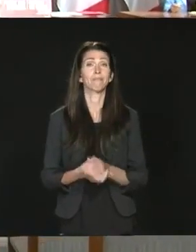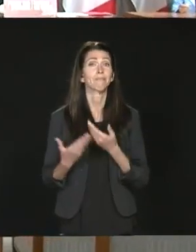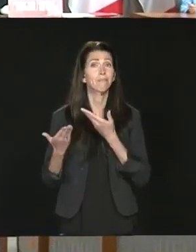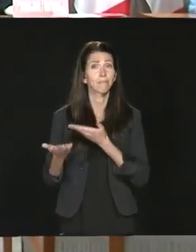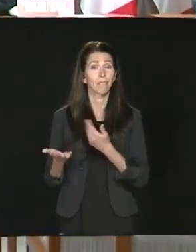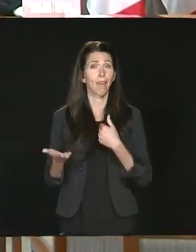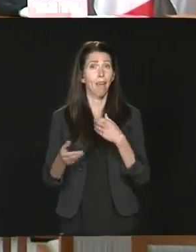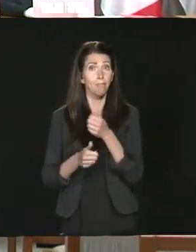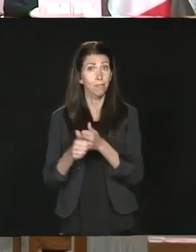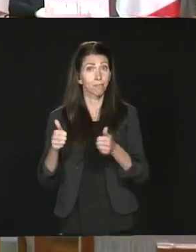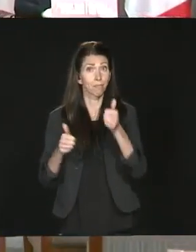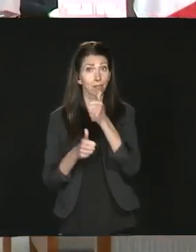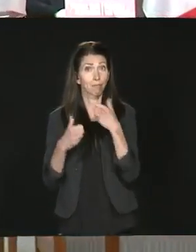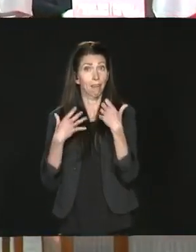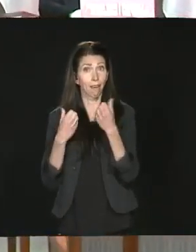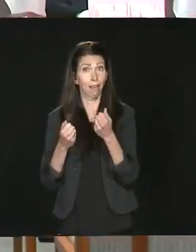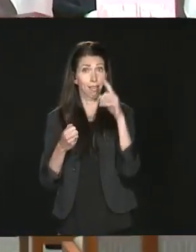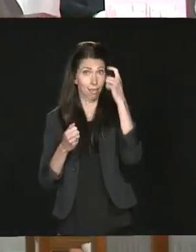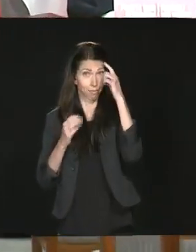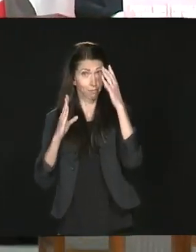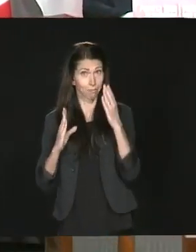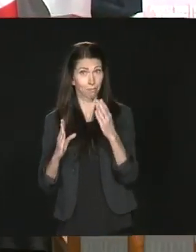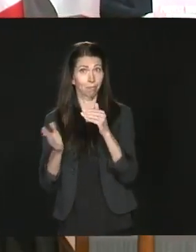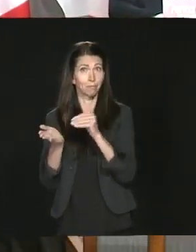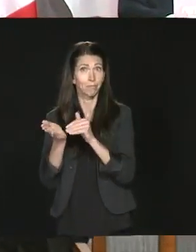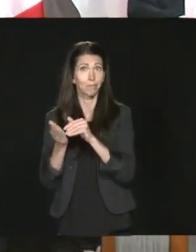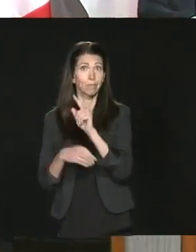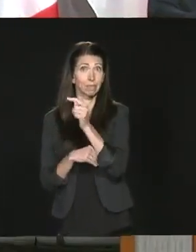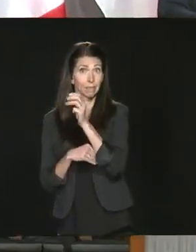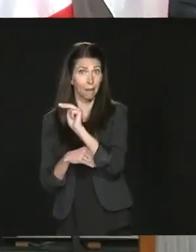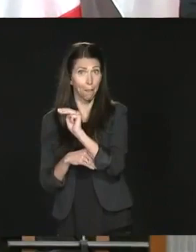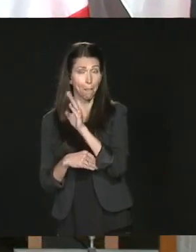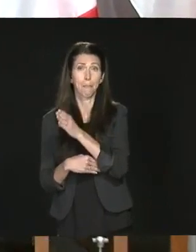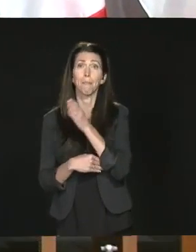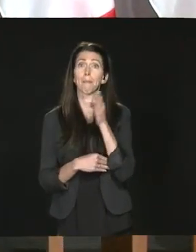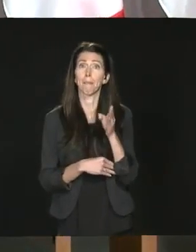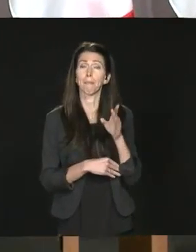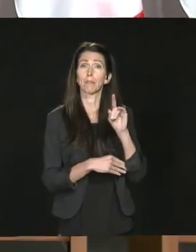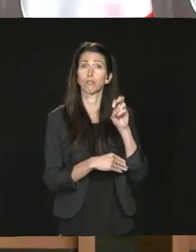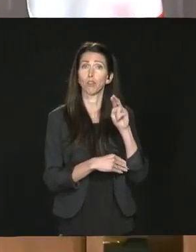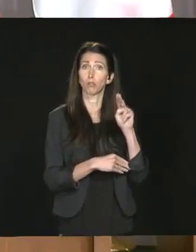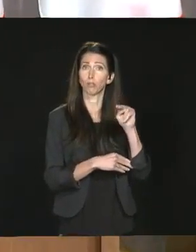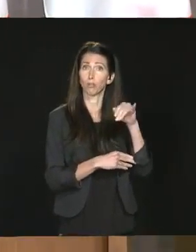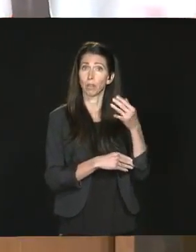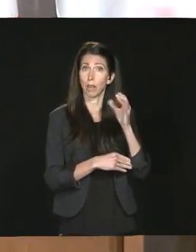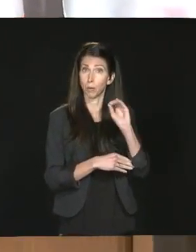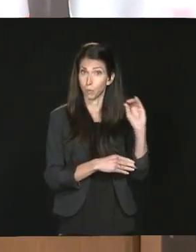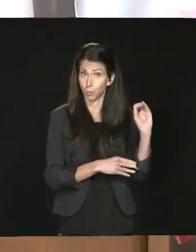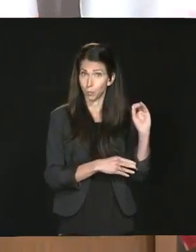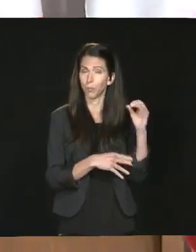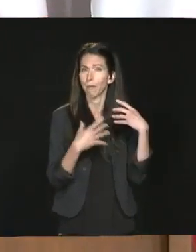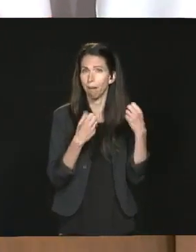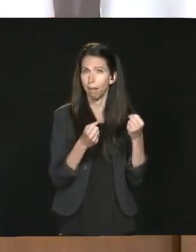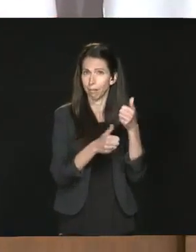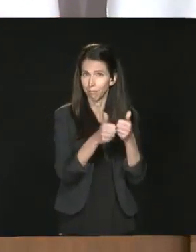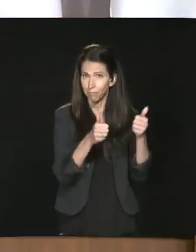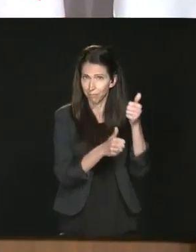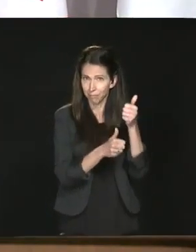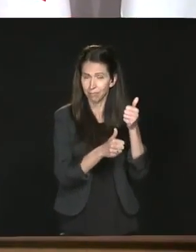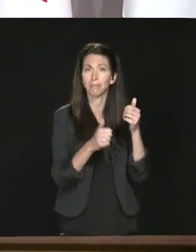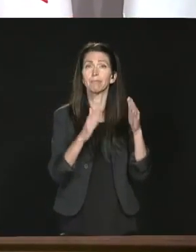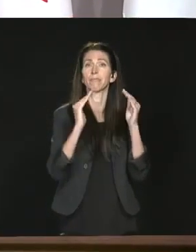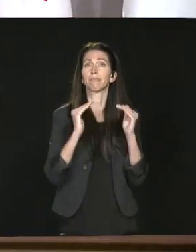Theresa Tam, the Deputy Chief Public Health Officer, Dr. Howard New, the Minister of Public Services and Procurement, Anita